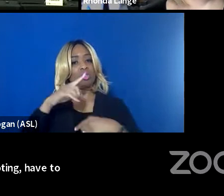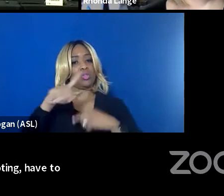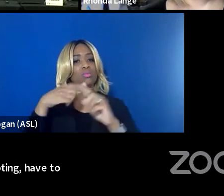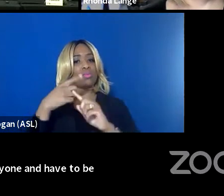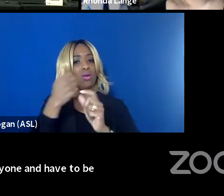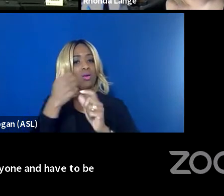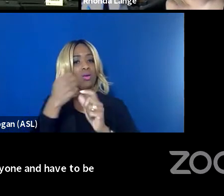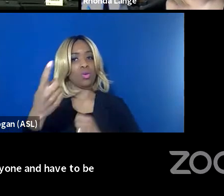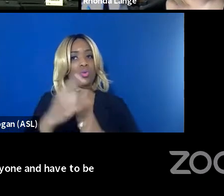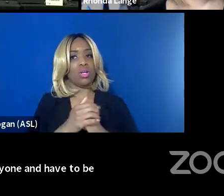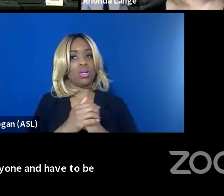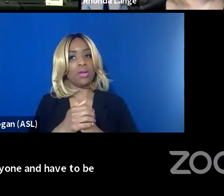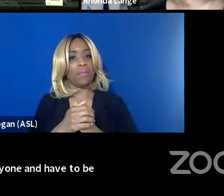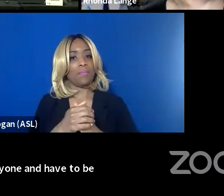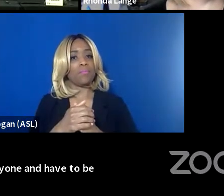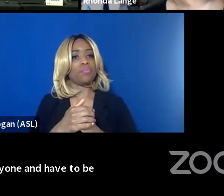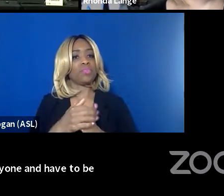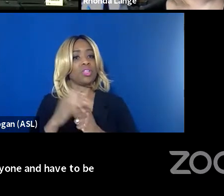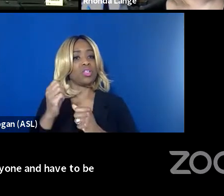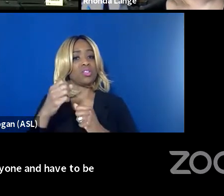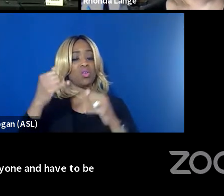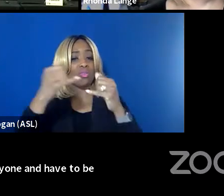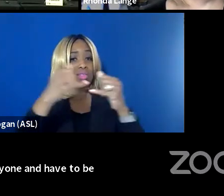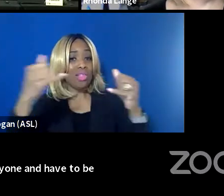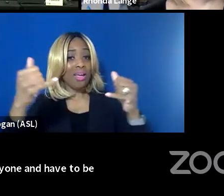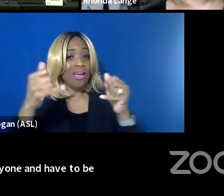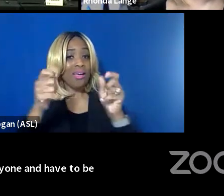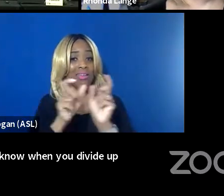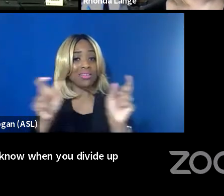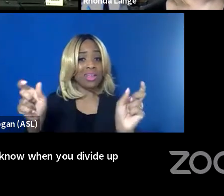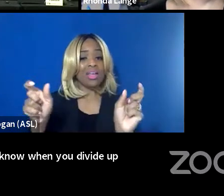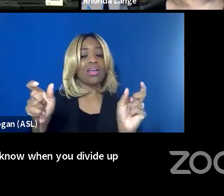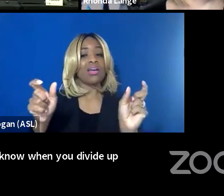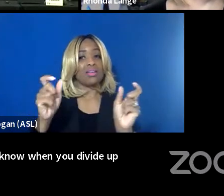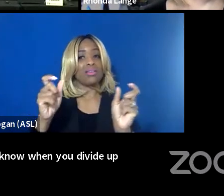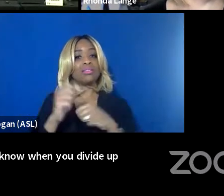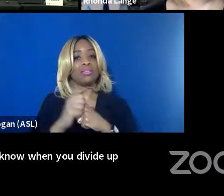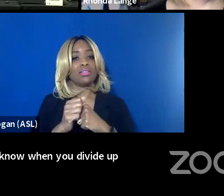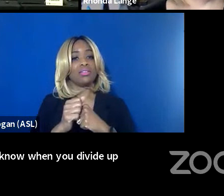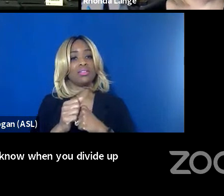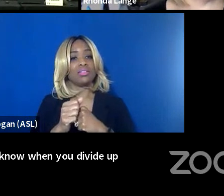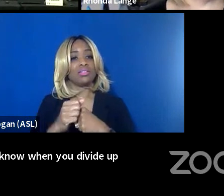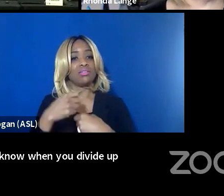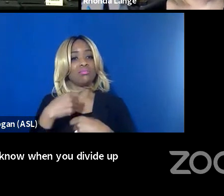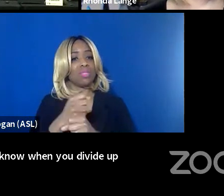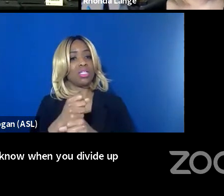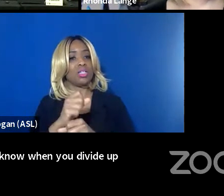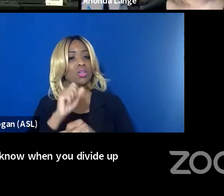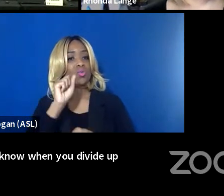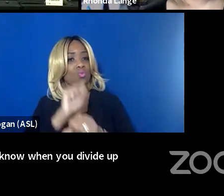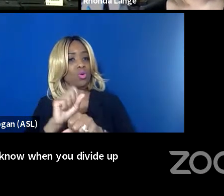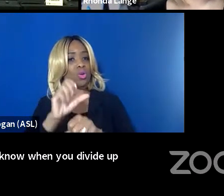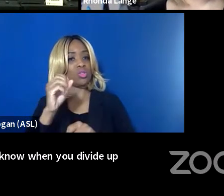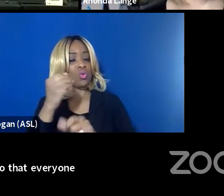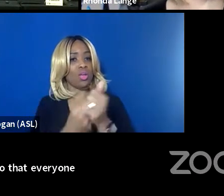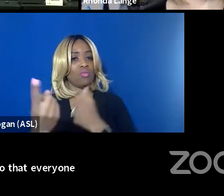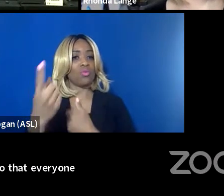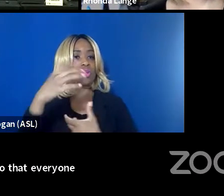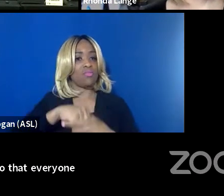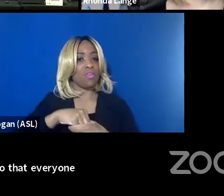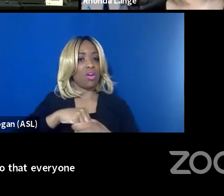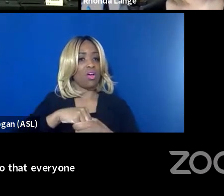And, you know, when you divide up your lines, you make that work so that everyone's involved and everyone